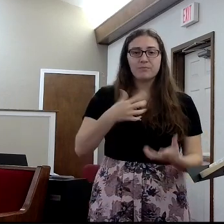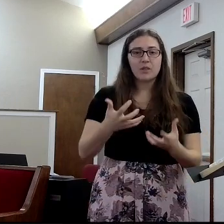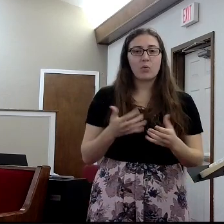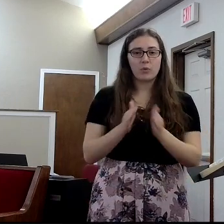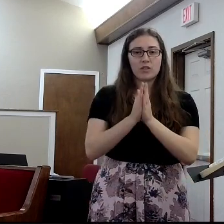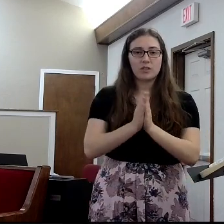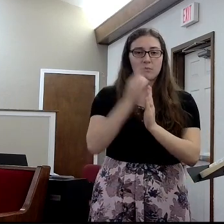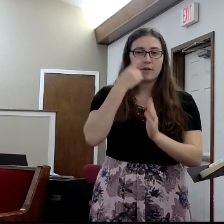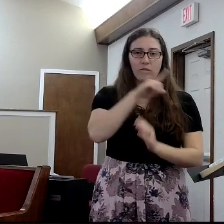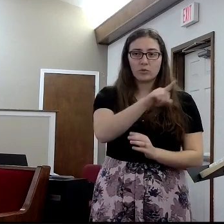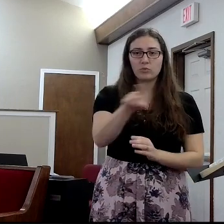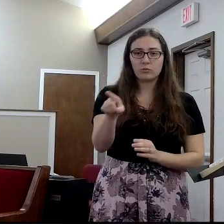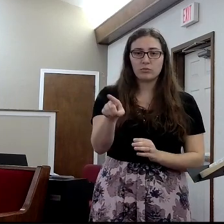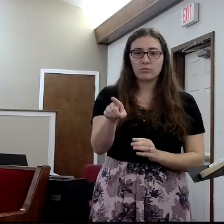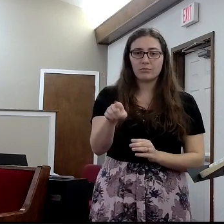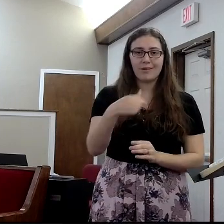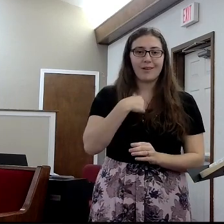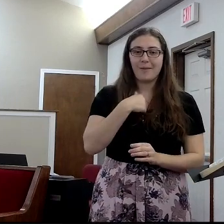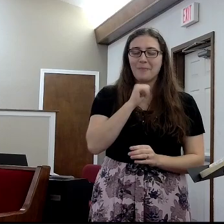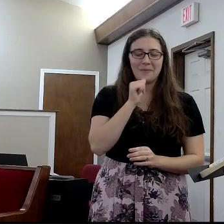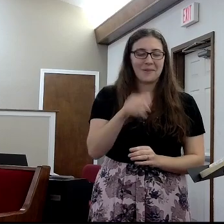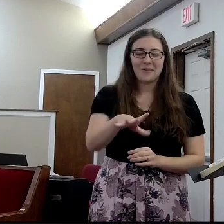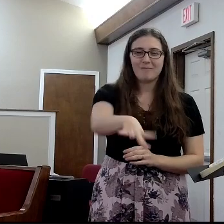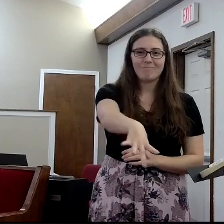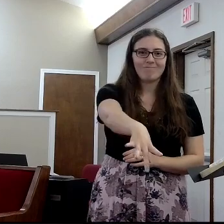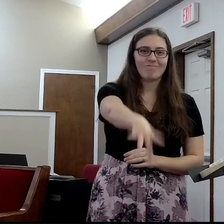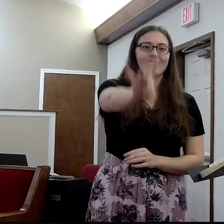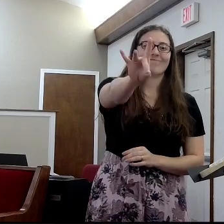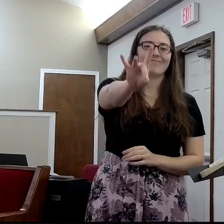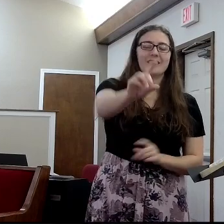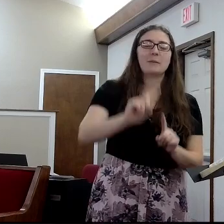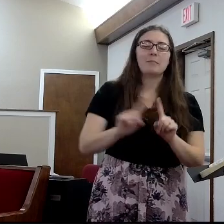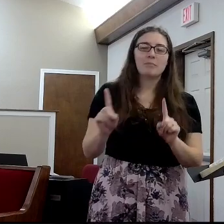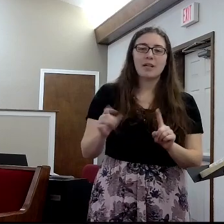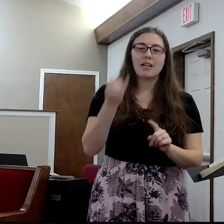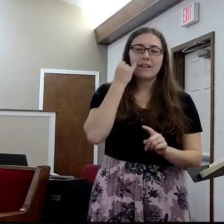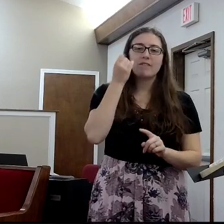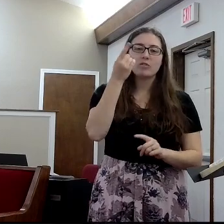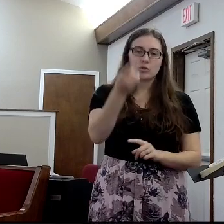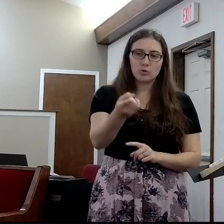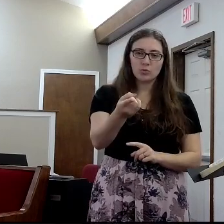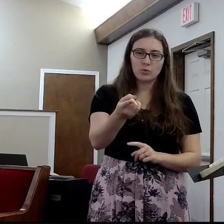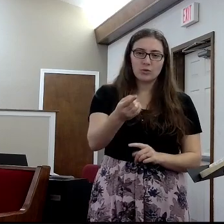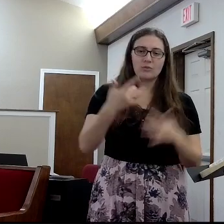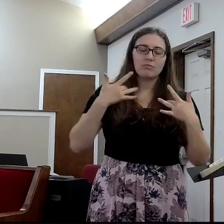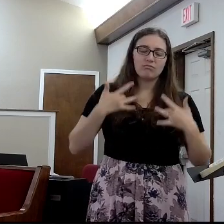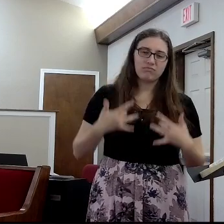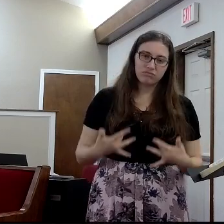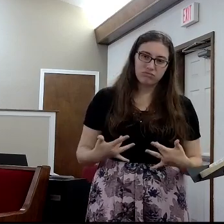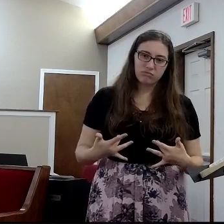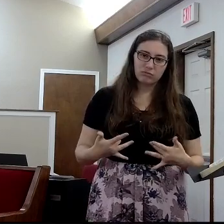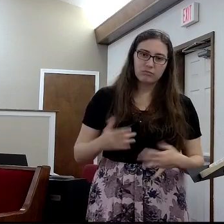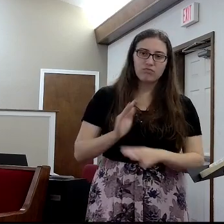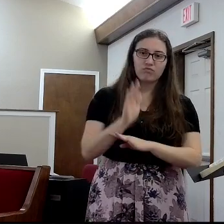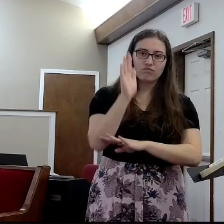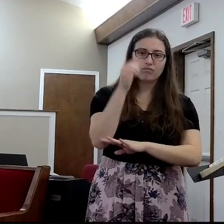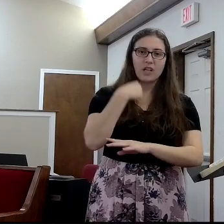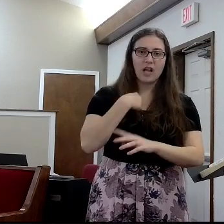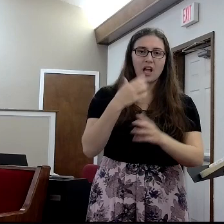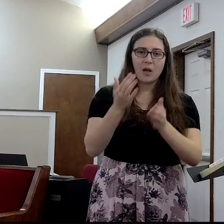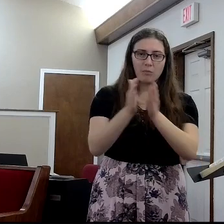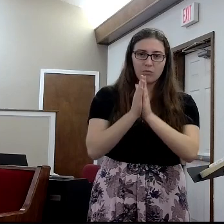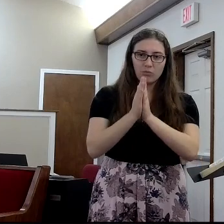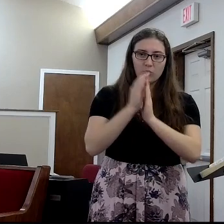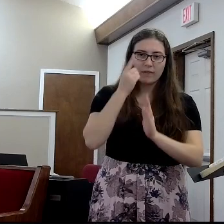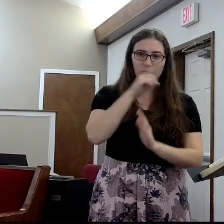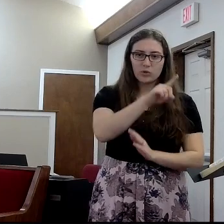discouraged. I want to pray for you as well. Again, I'm not coming to you. I'm not going to pull you out of the pew. But if that's you, just lift